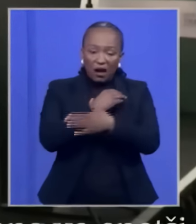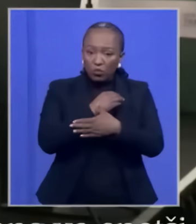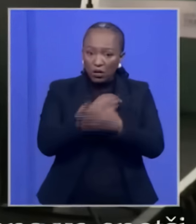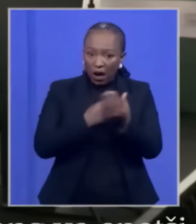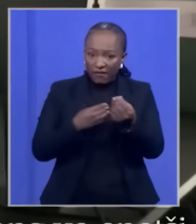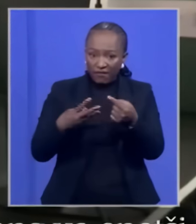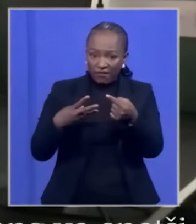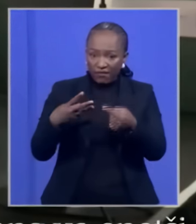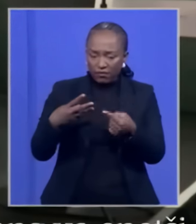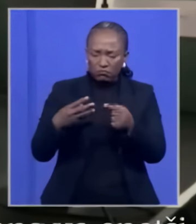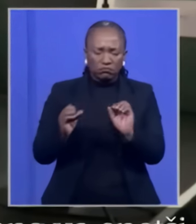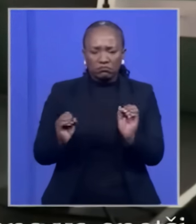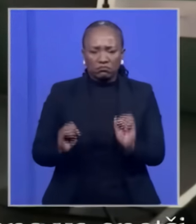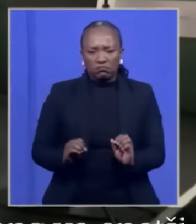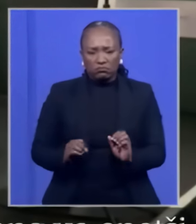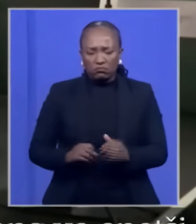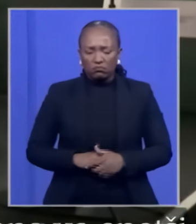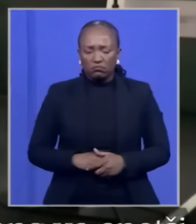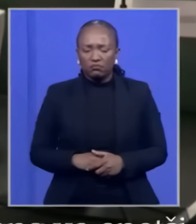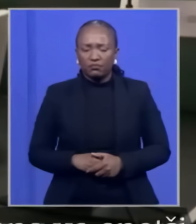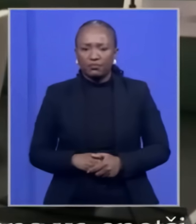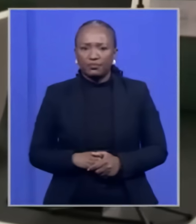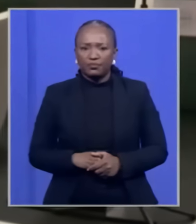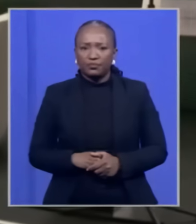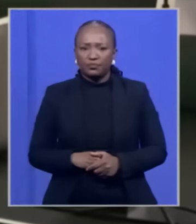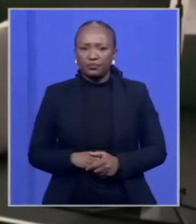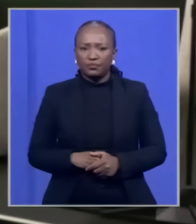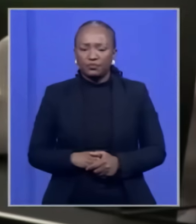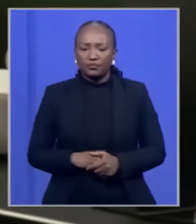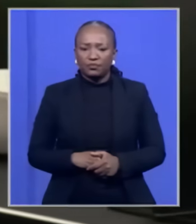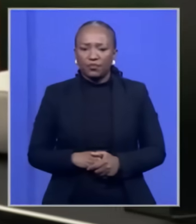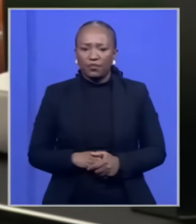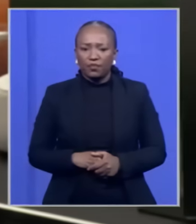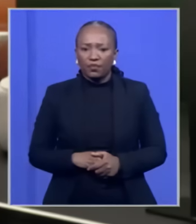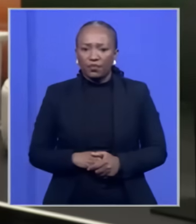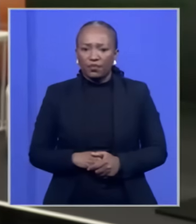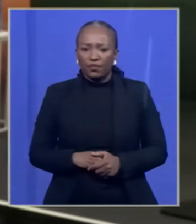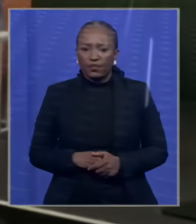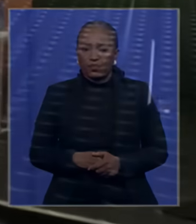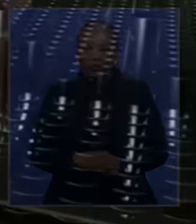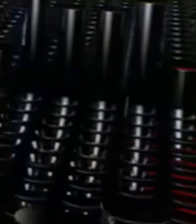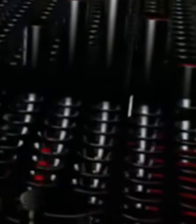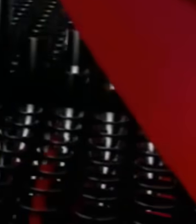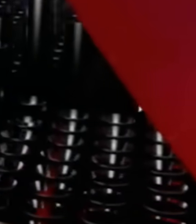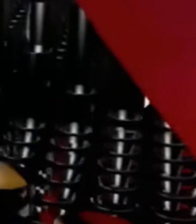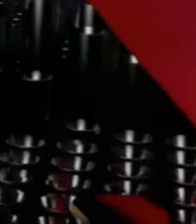Sentle Englihihi, SABC News, Sun City. All right, so...